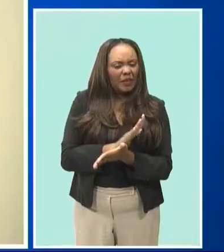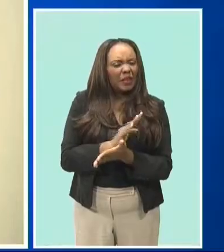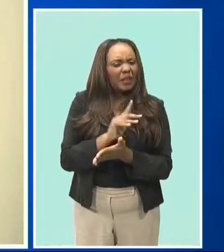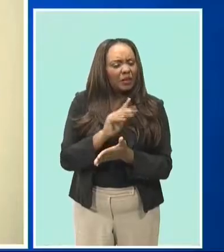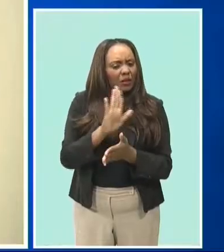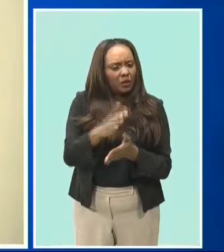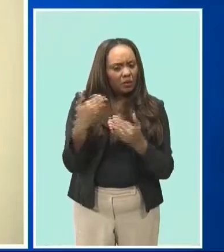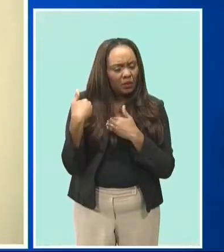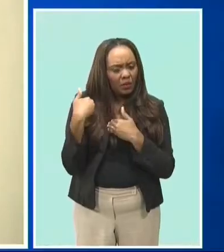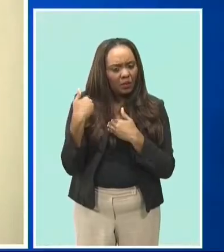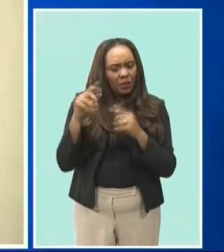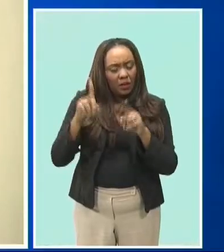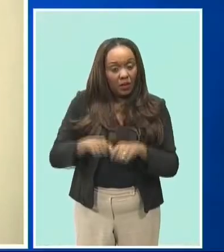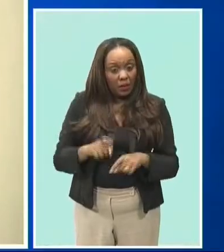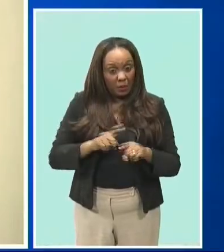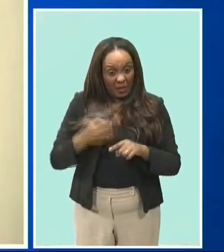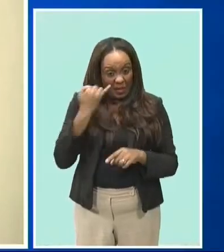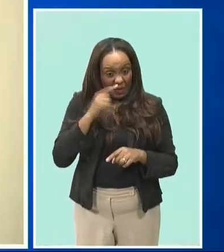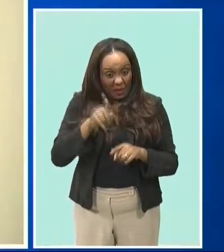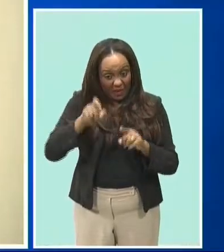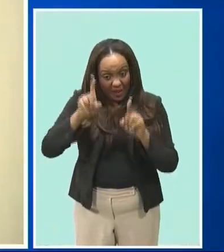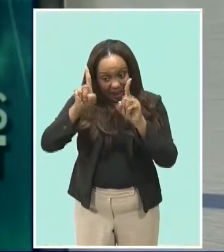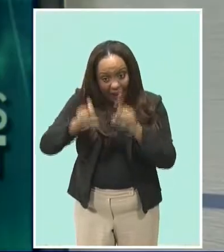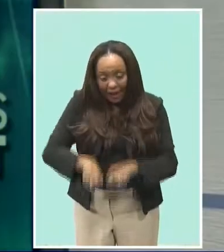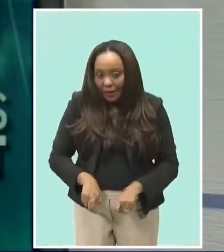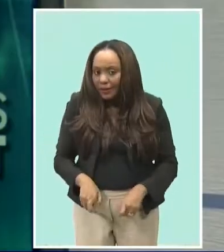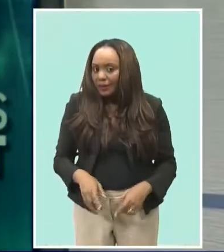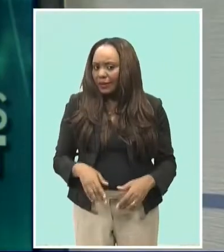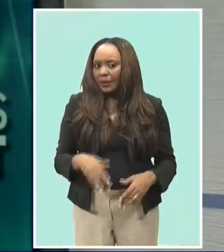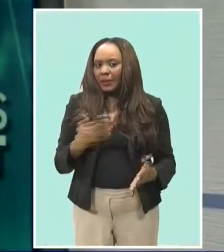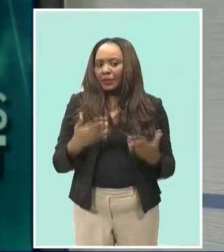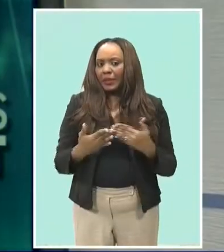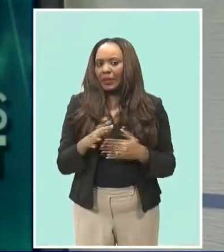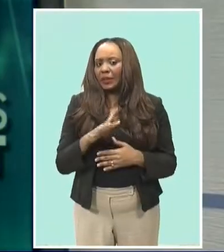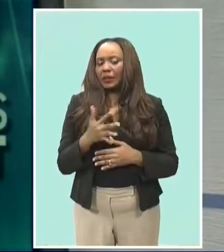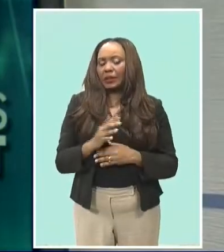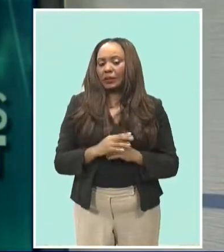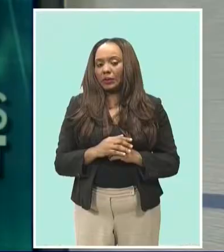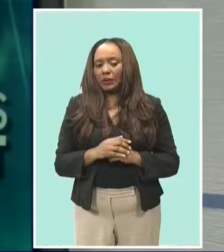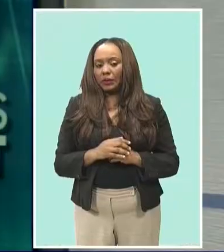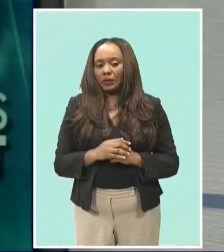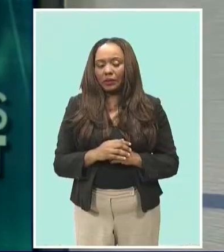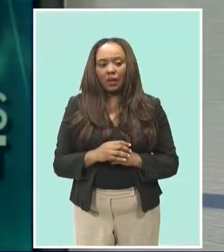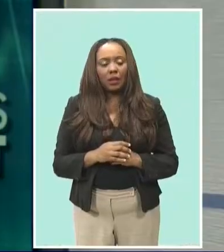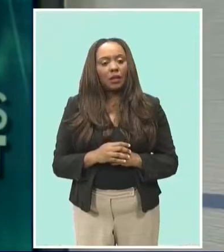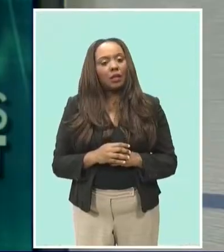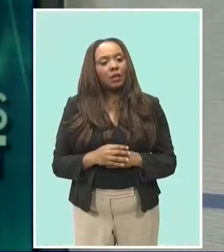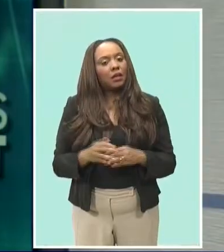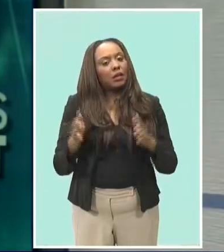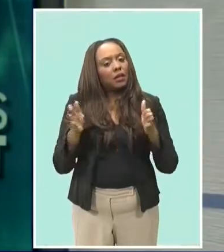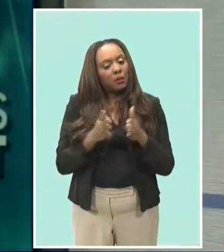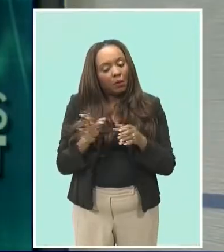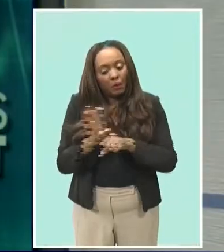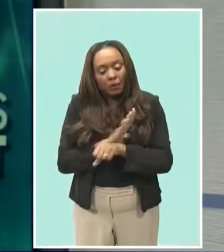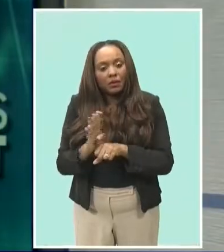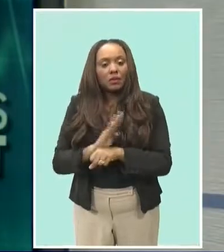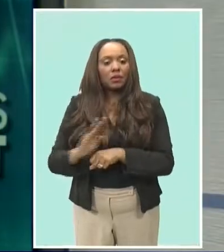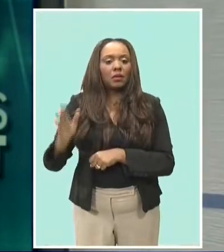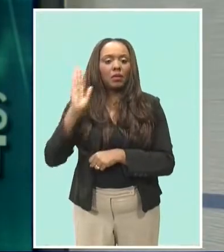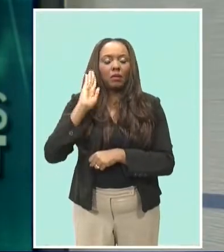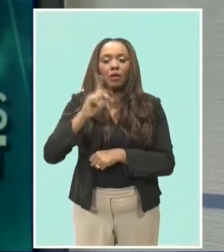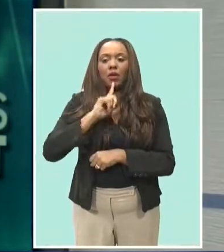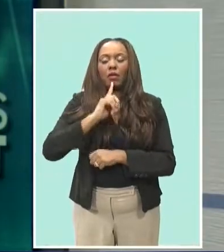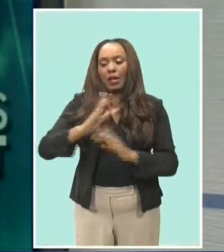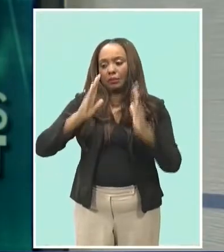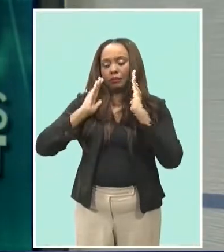that you should have to ask, that should give you a question mark. Well, small businesses will come into sharp focus next month when the